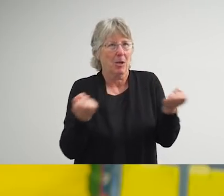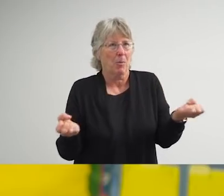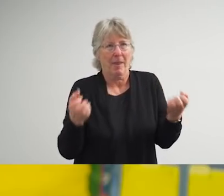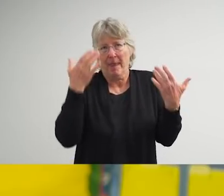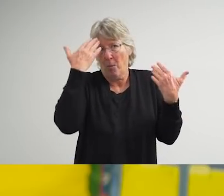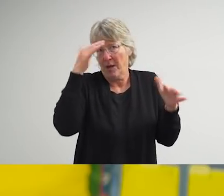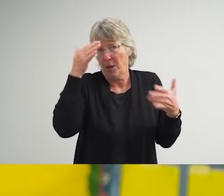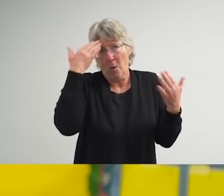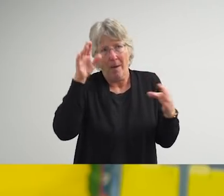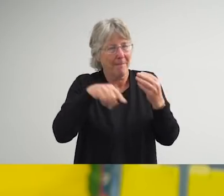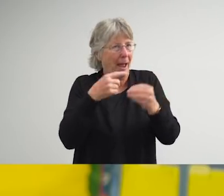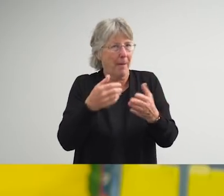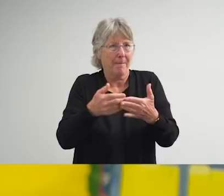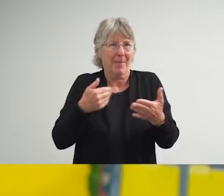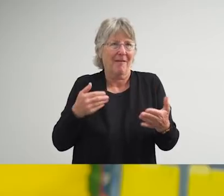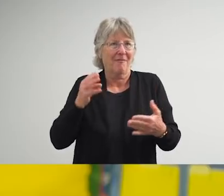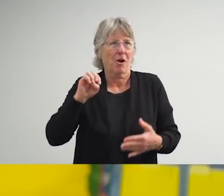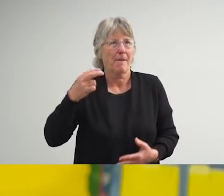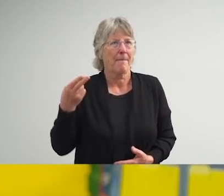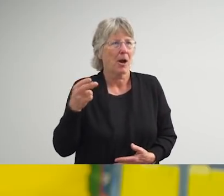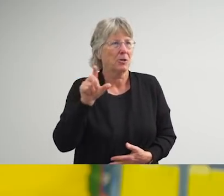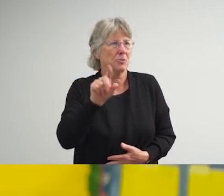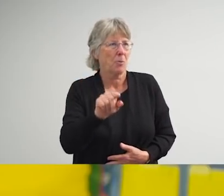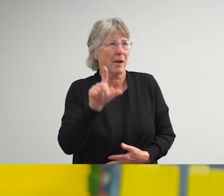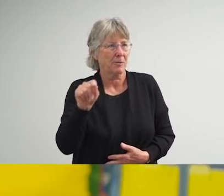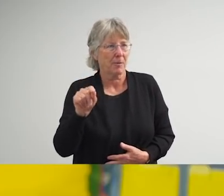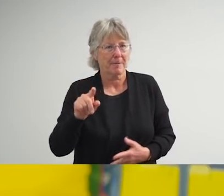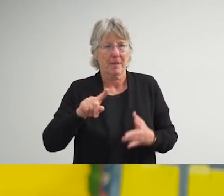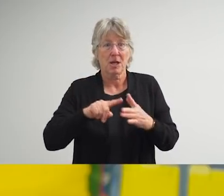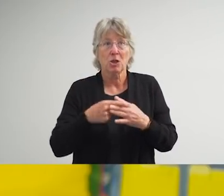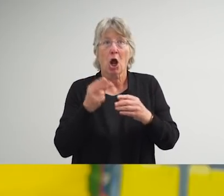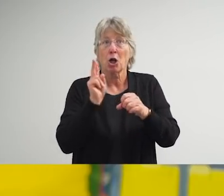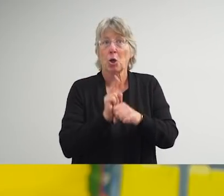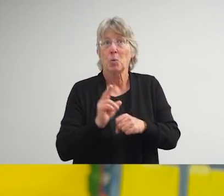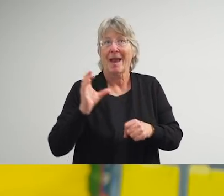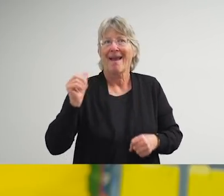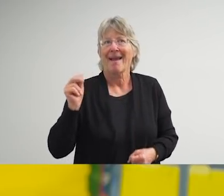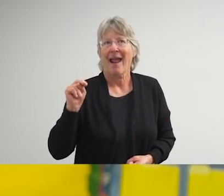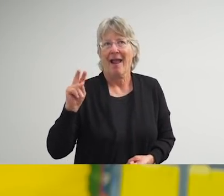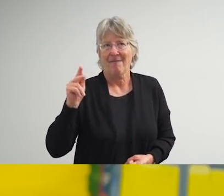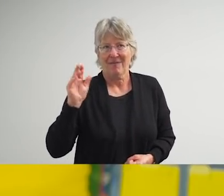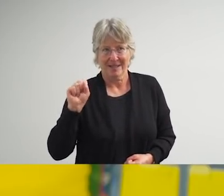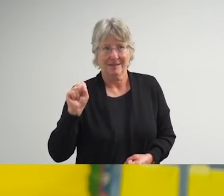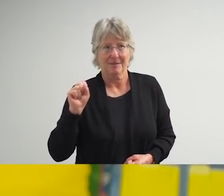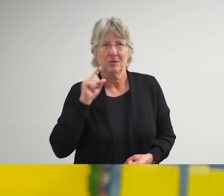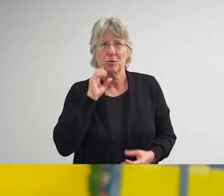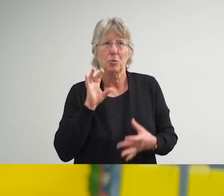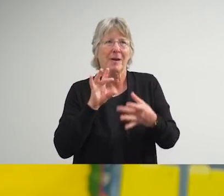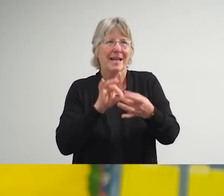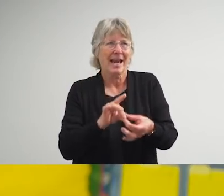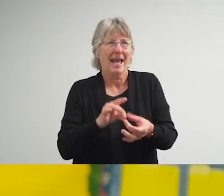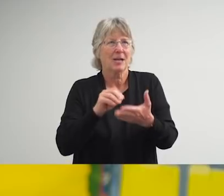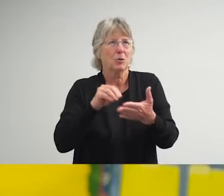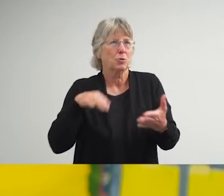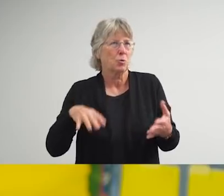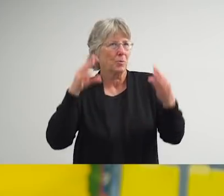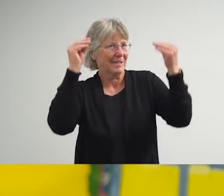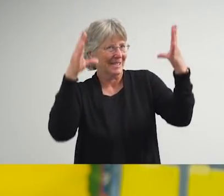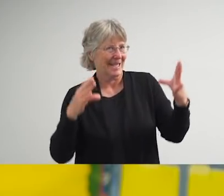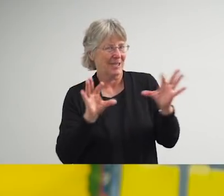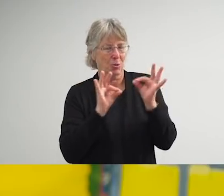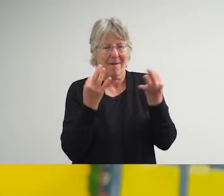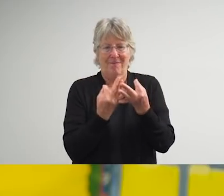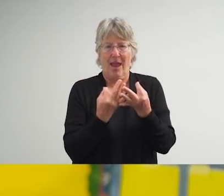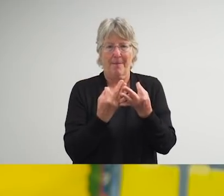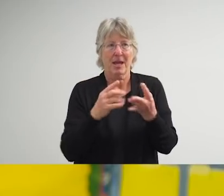2020. We began using Canvas as the primary tool connecting students, teachers, and families. We started the